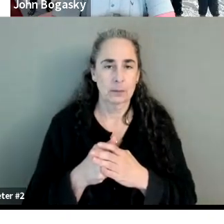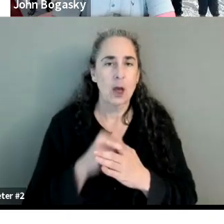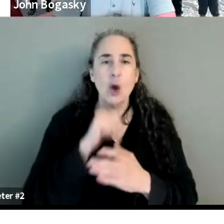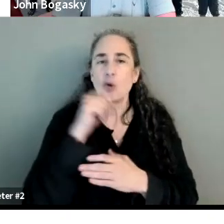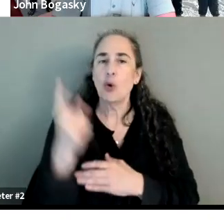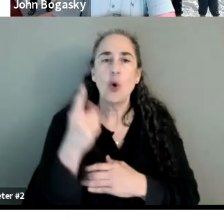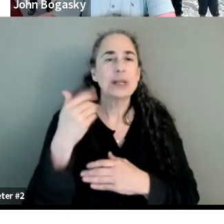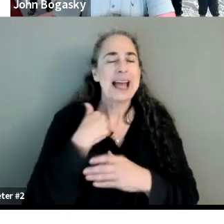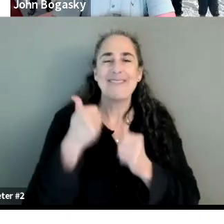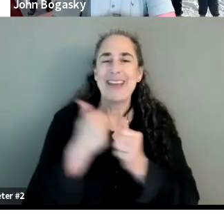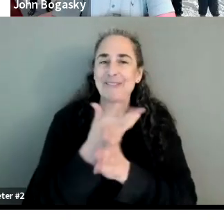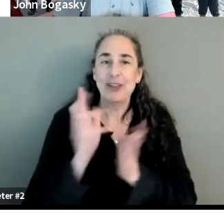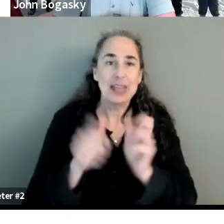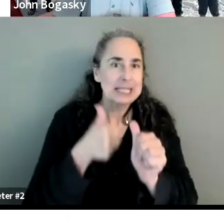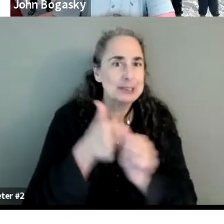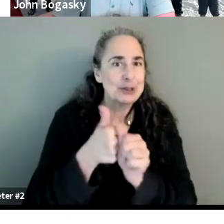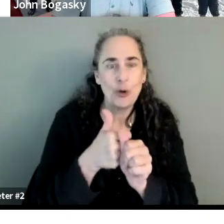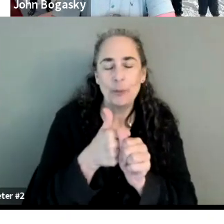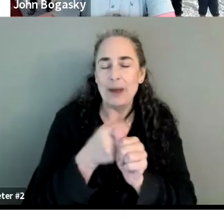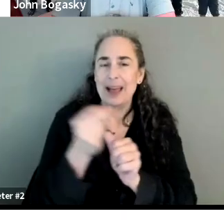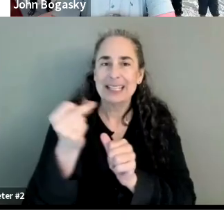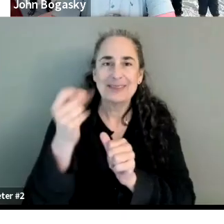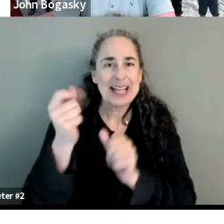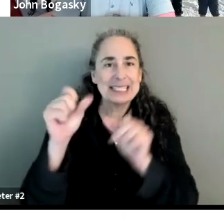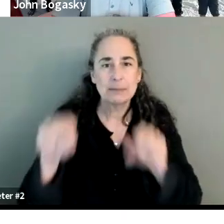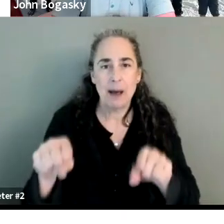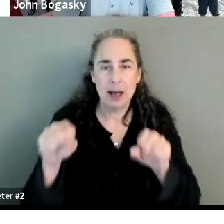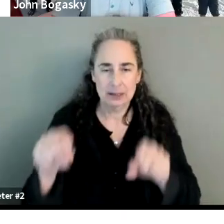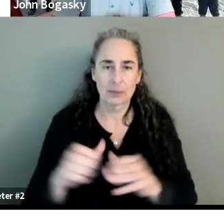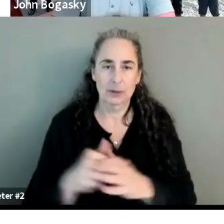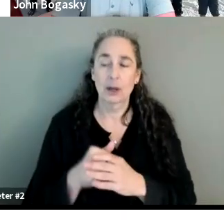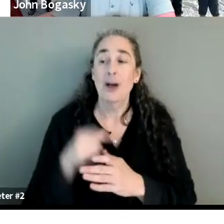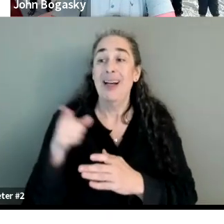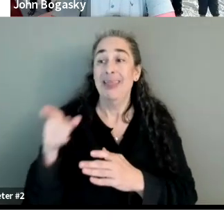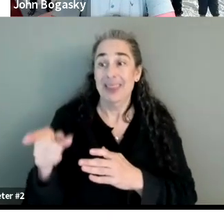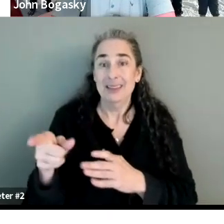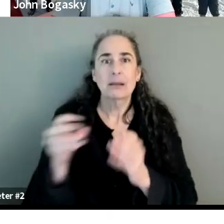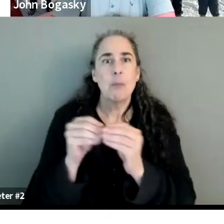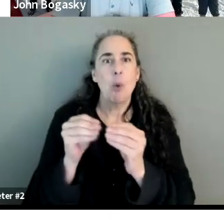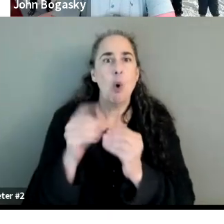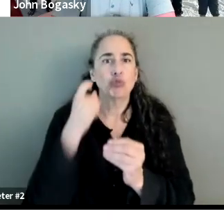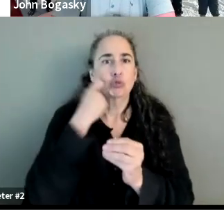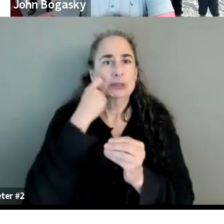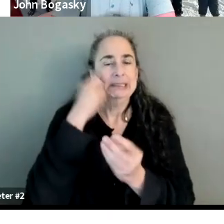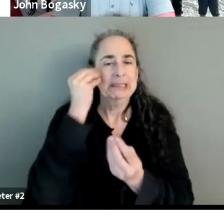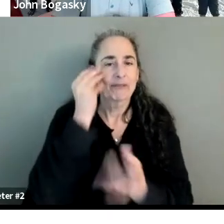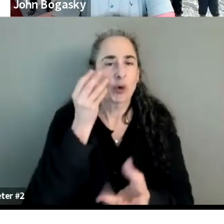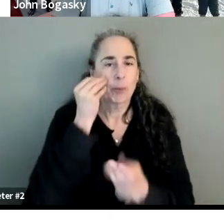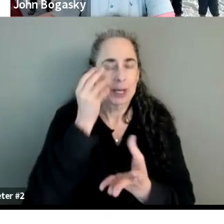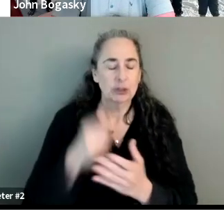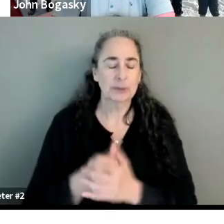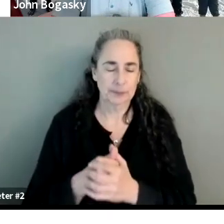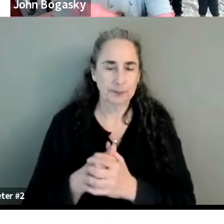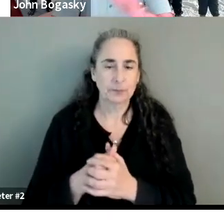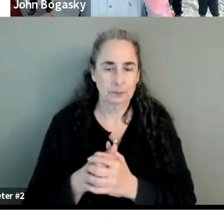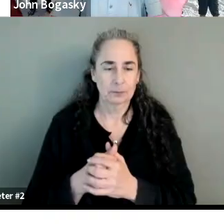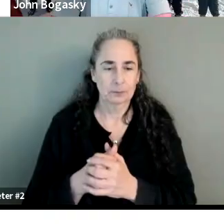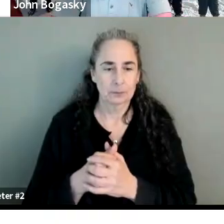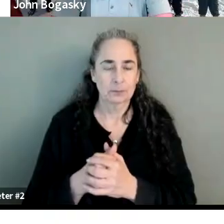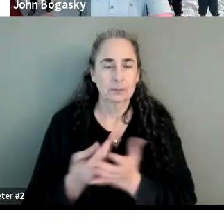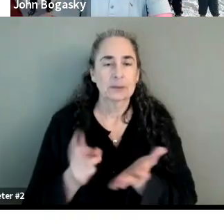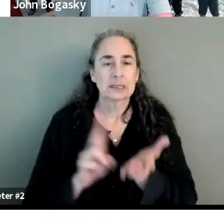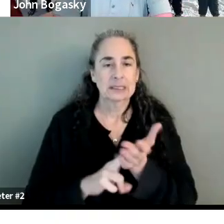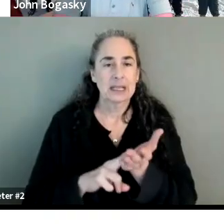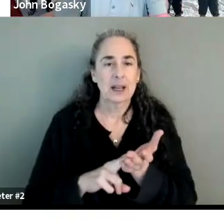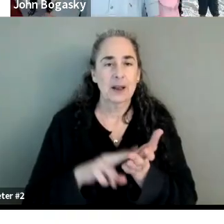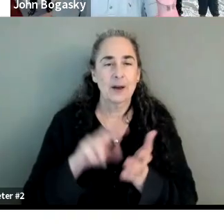always get everything up to date as quickly as we would like to. So we really strongly encourage everybody to sign up for the newsletter, which is why